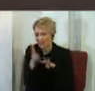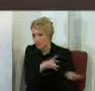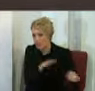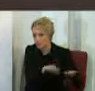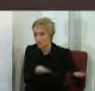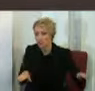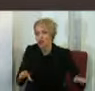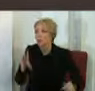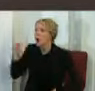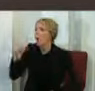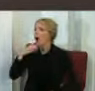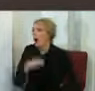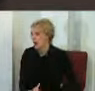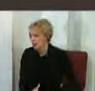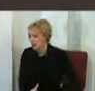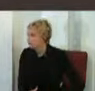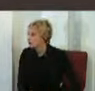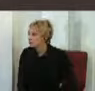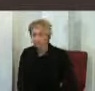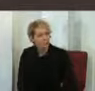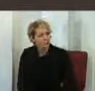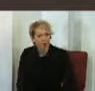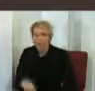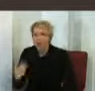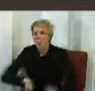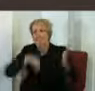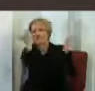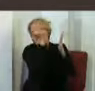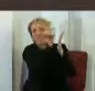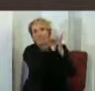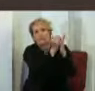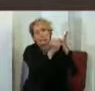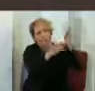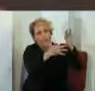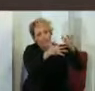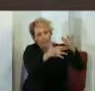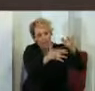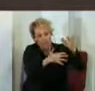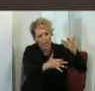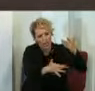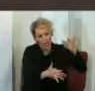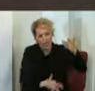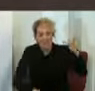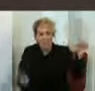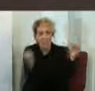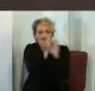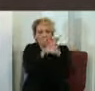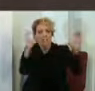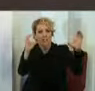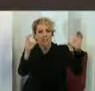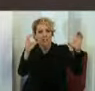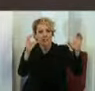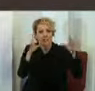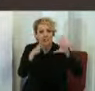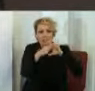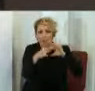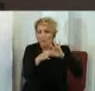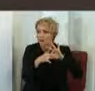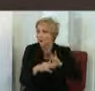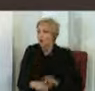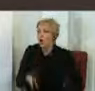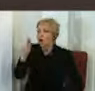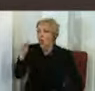No neglected children. This is a great list. You know, we could always put this under our vision statement about who, no war.